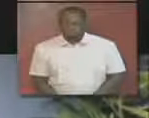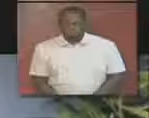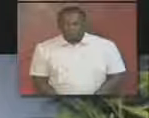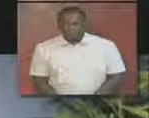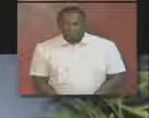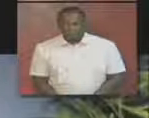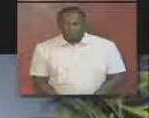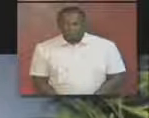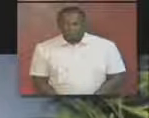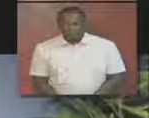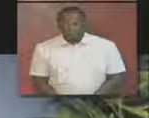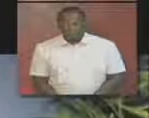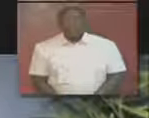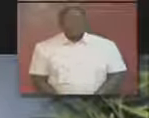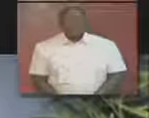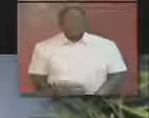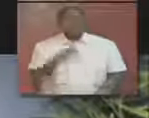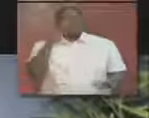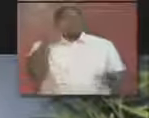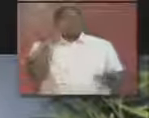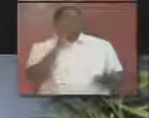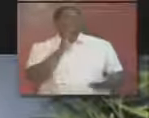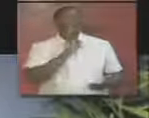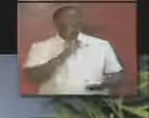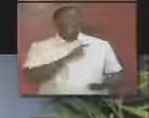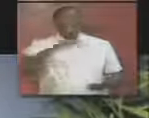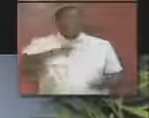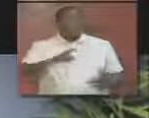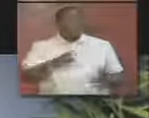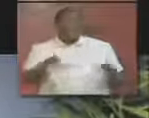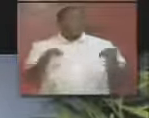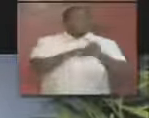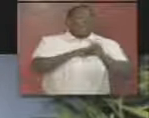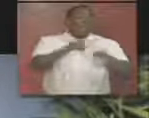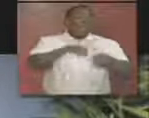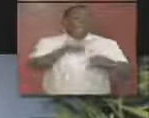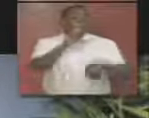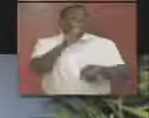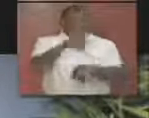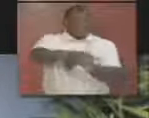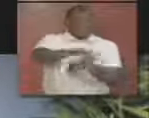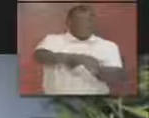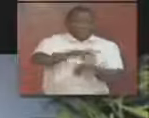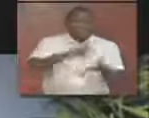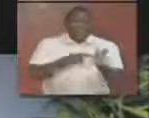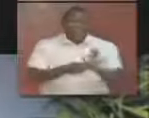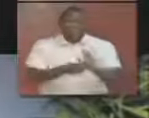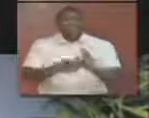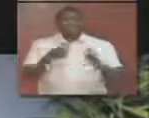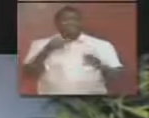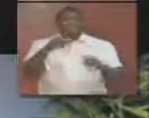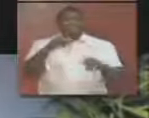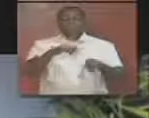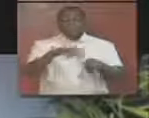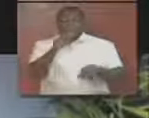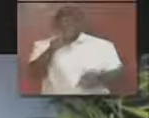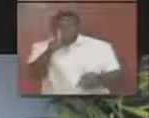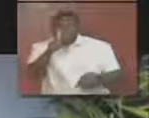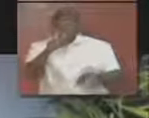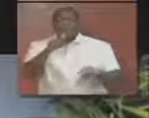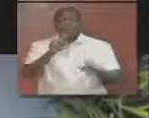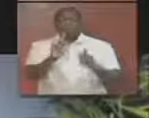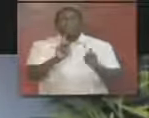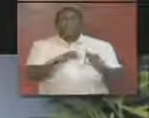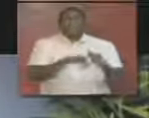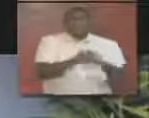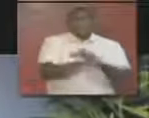of the restaurants, that is, customers from the restaurants, not exactly staff, but should all customers be gone by